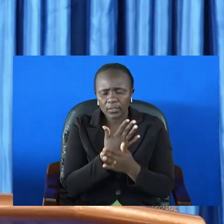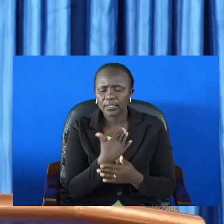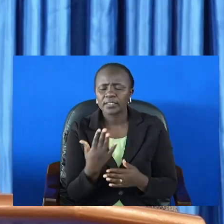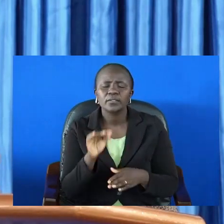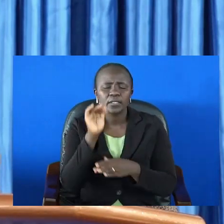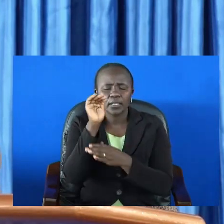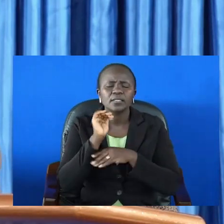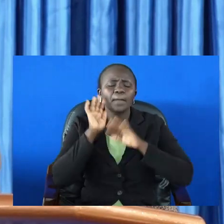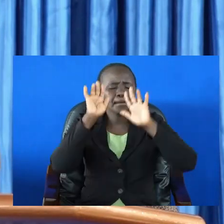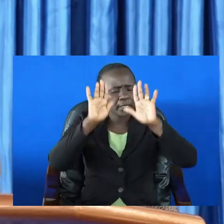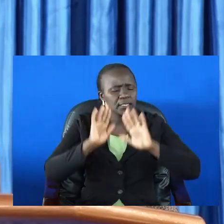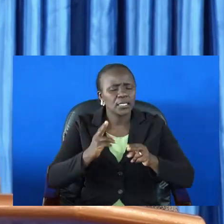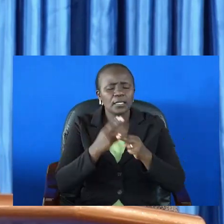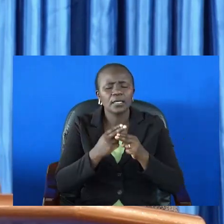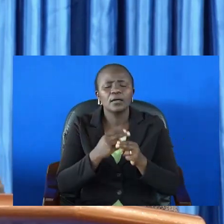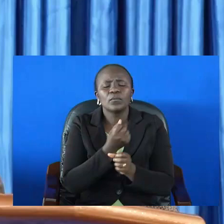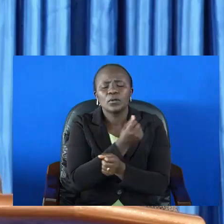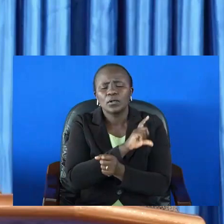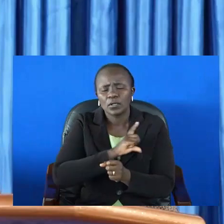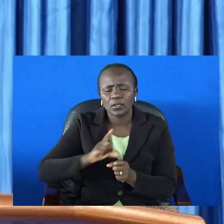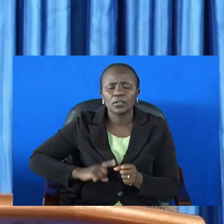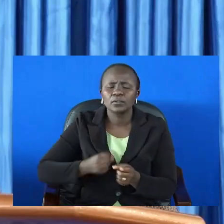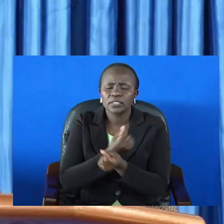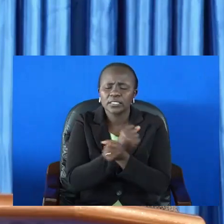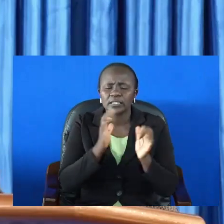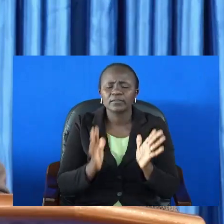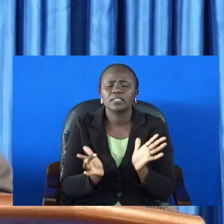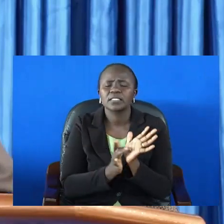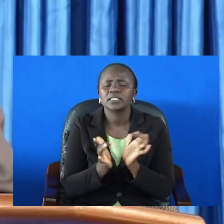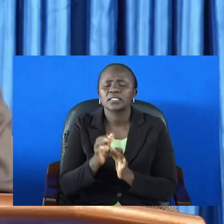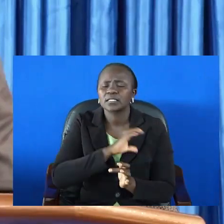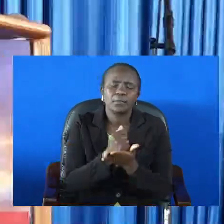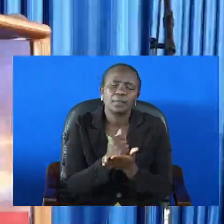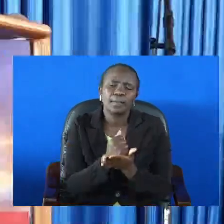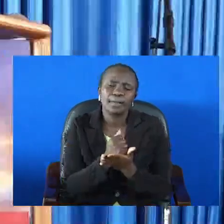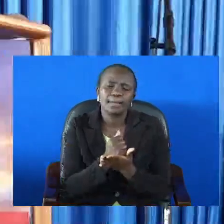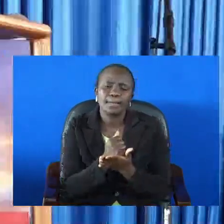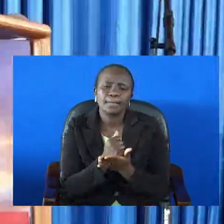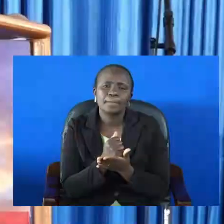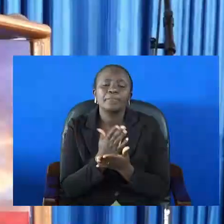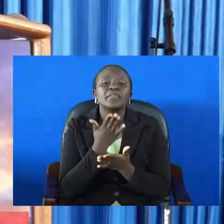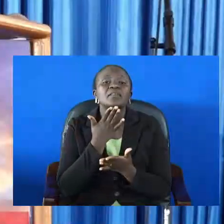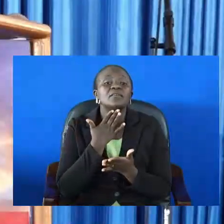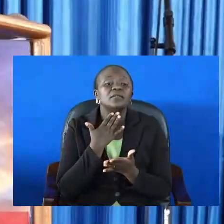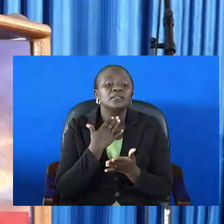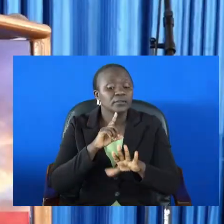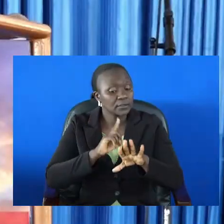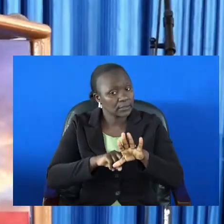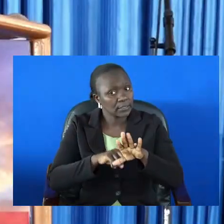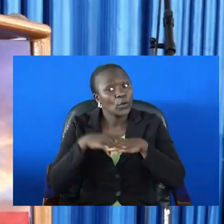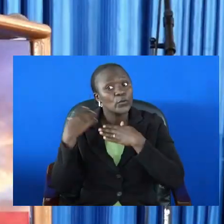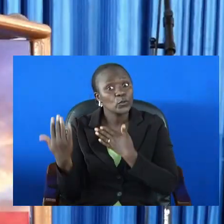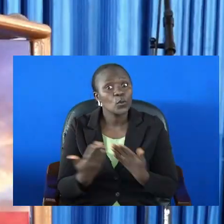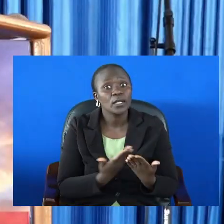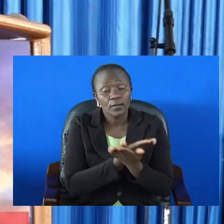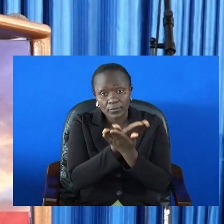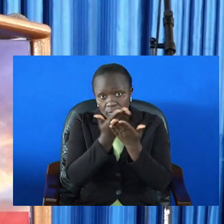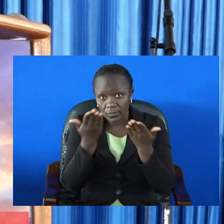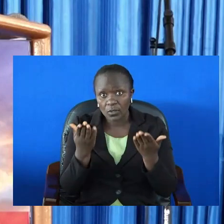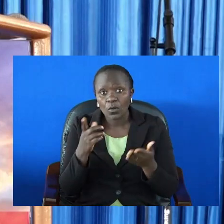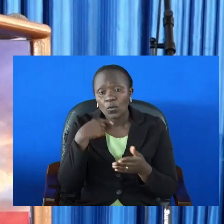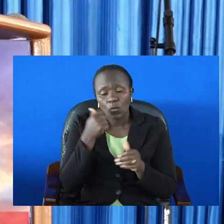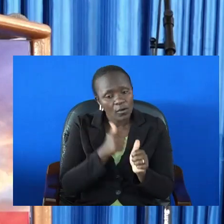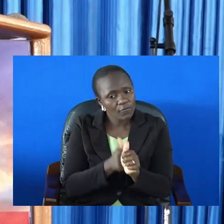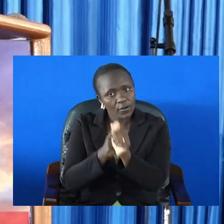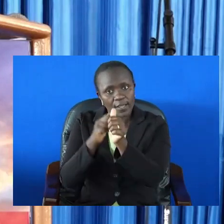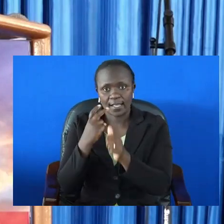in the precious name of our Lord and Savior, Jesus Christ. Amen and amen. I want to take this opportunity to welcome all of you who are